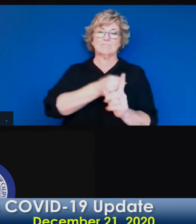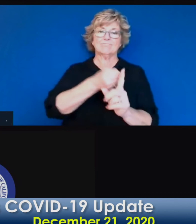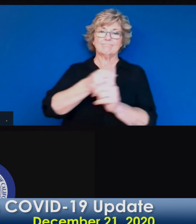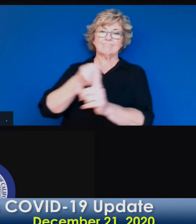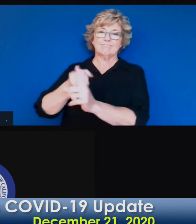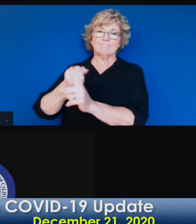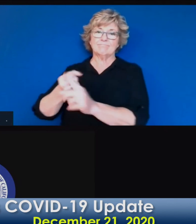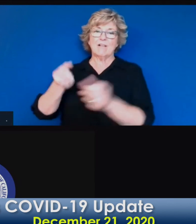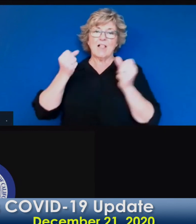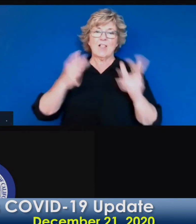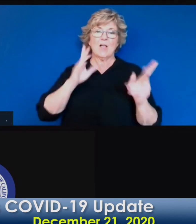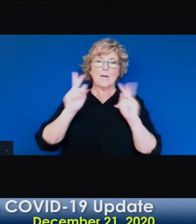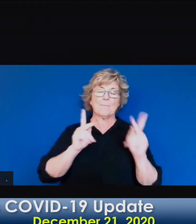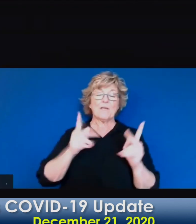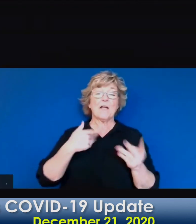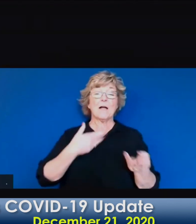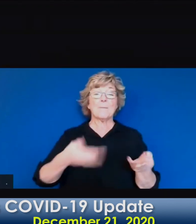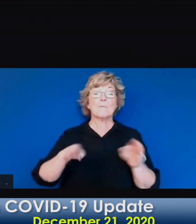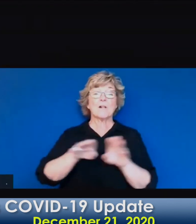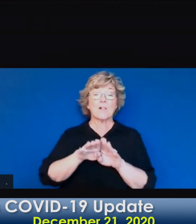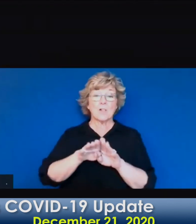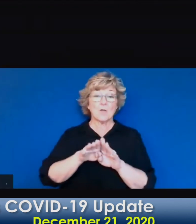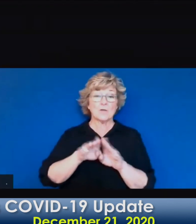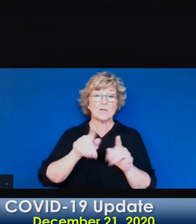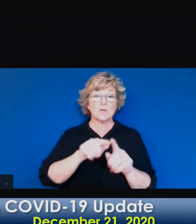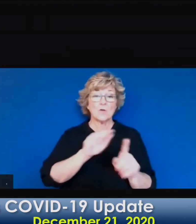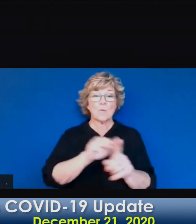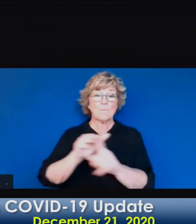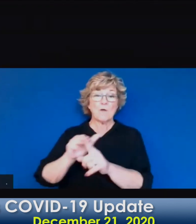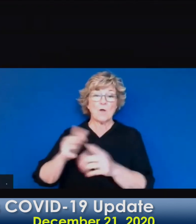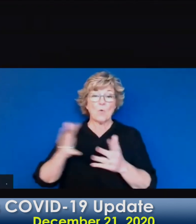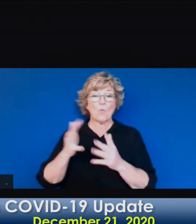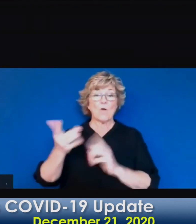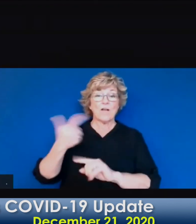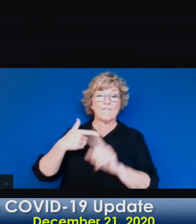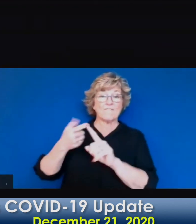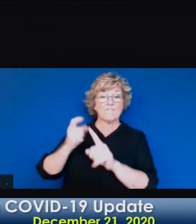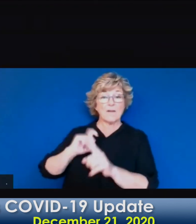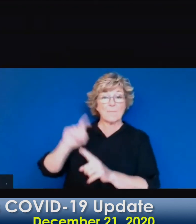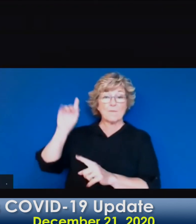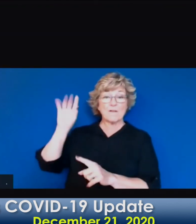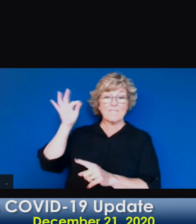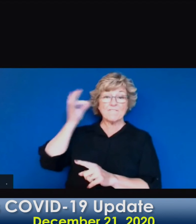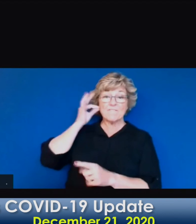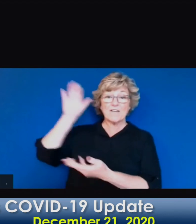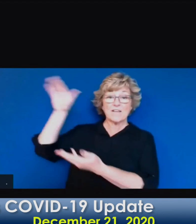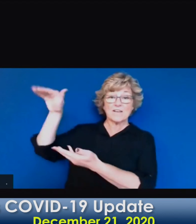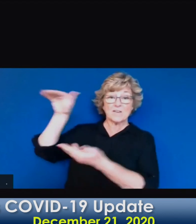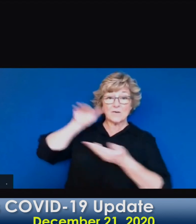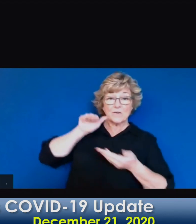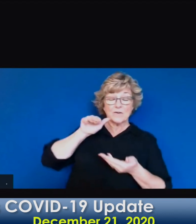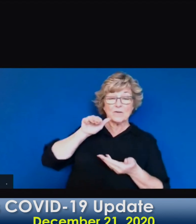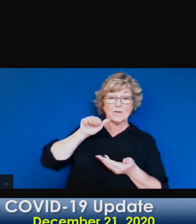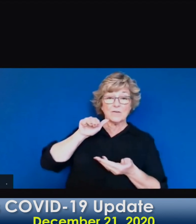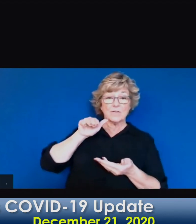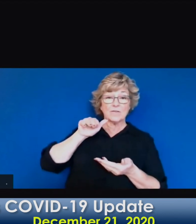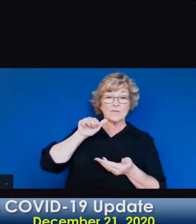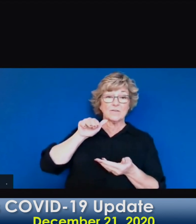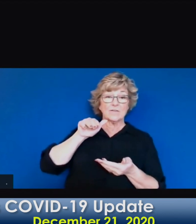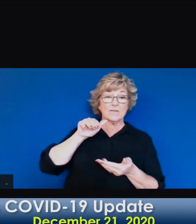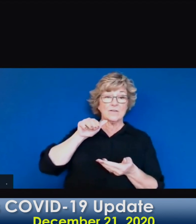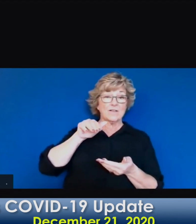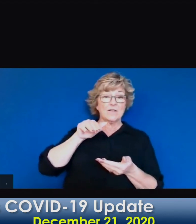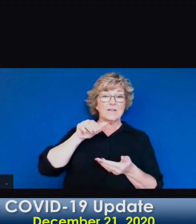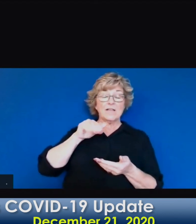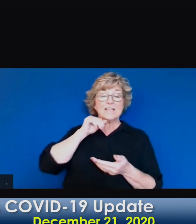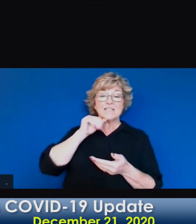state. Let me just close by reminding people that what comes from the federal government does not end the story. It's the beginning